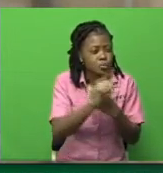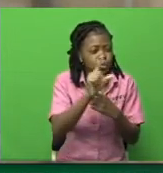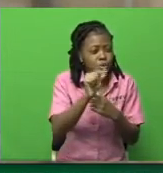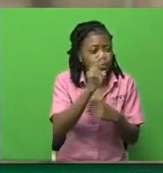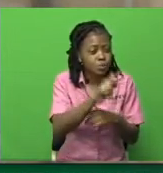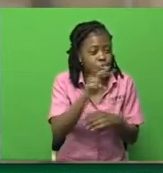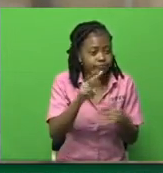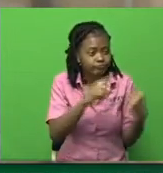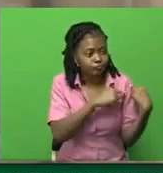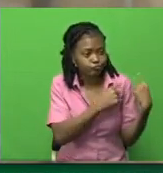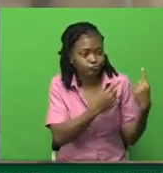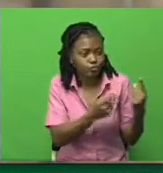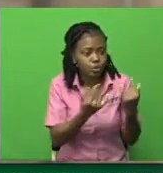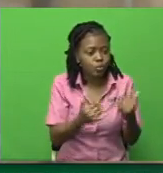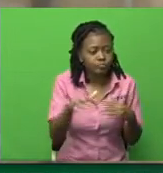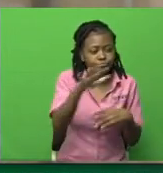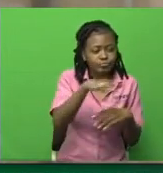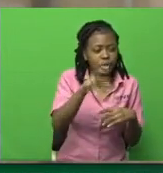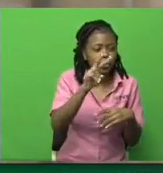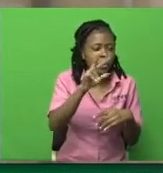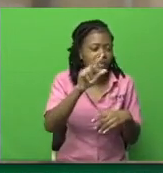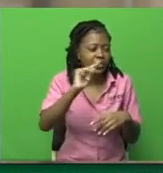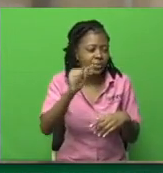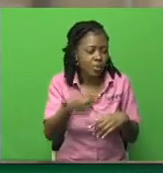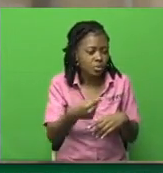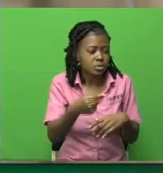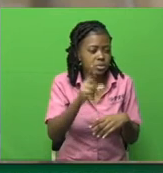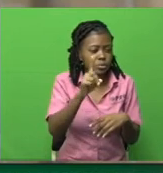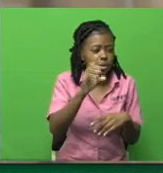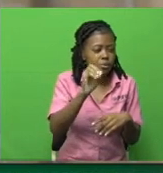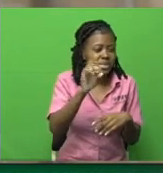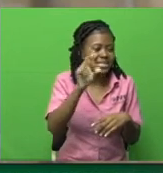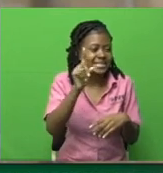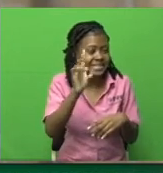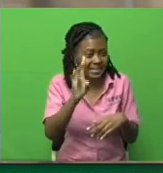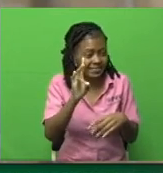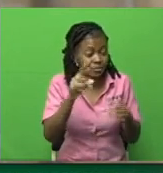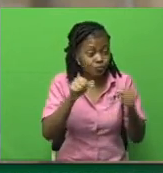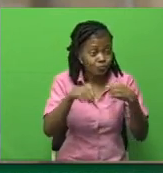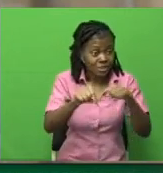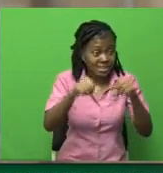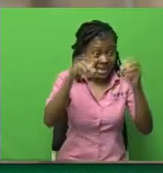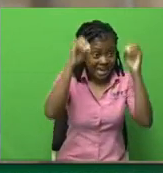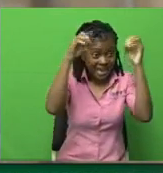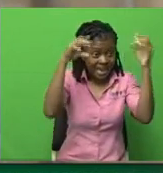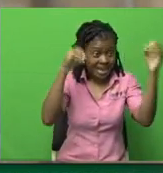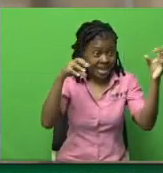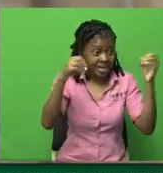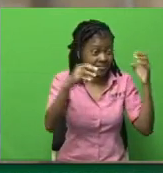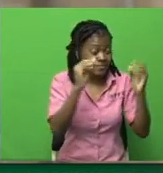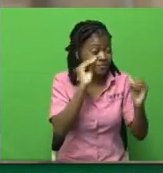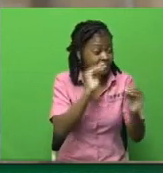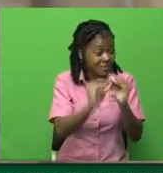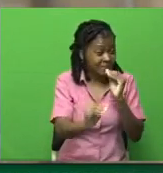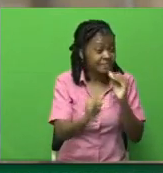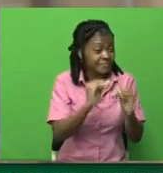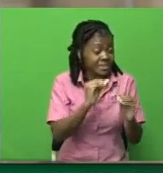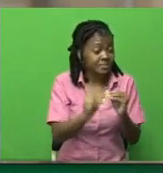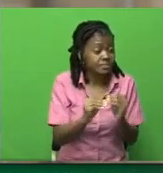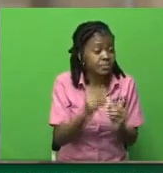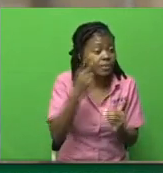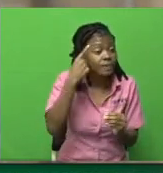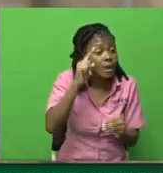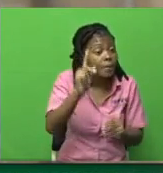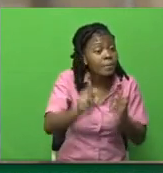23 000 17 street lights have been repaired and this project contributes to a greater sense of Safety